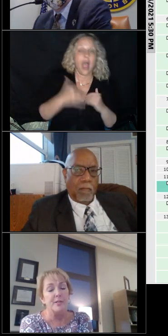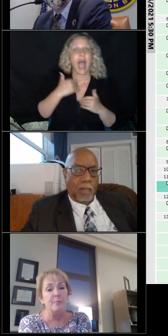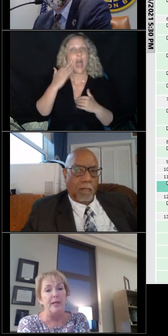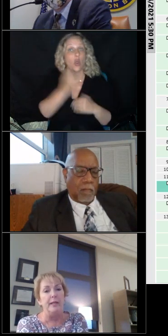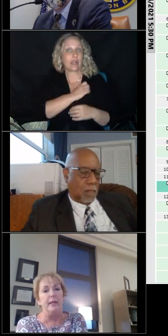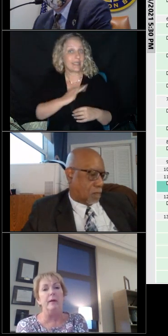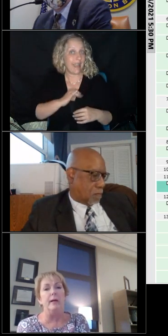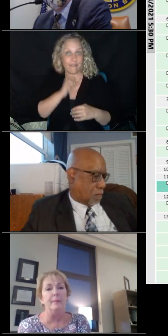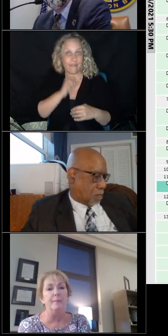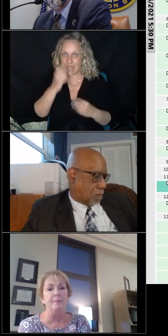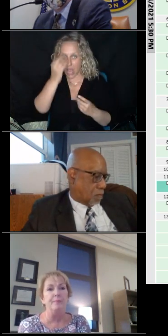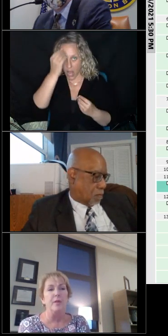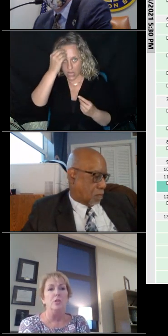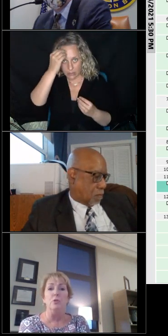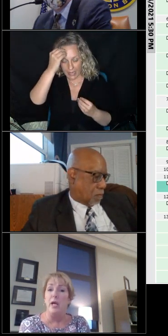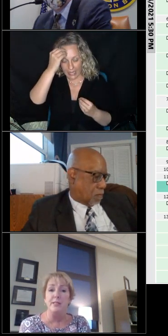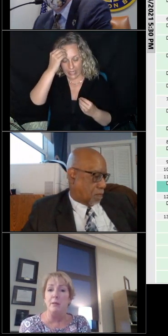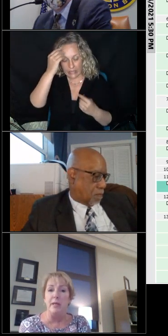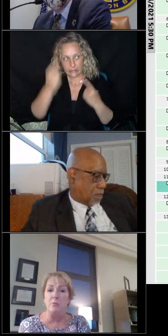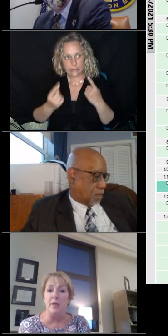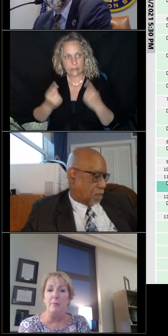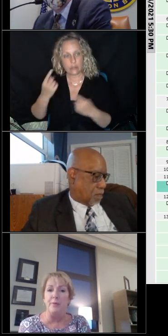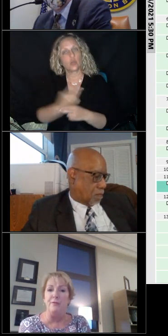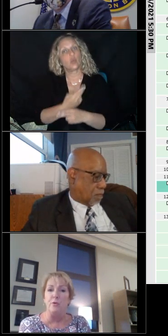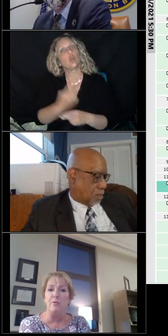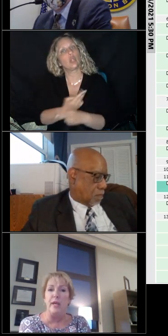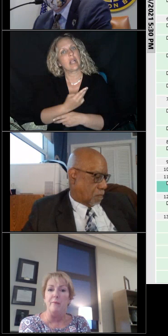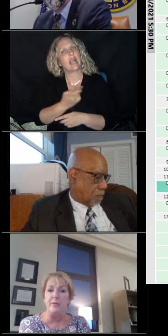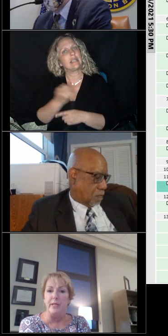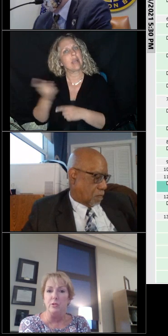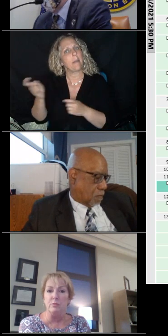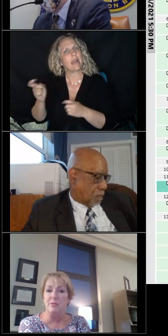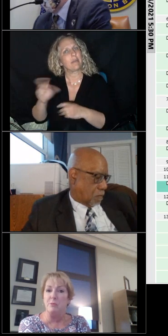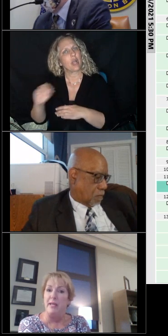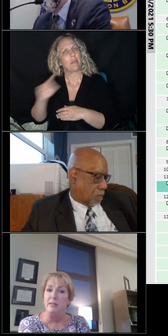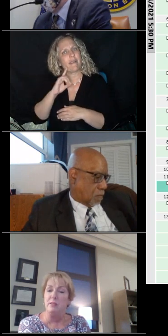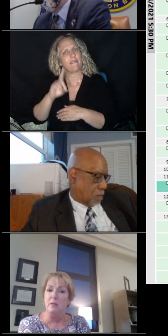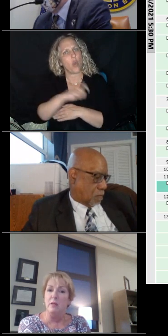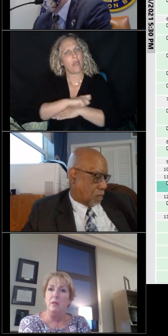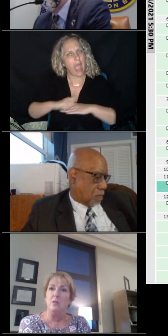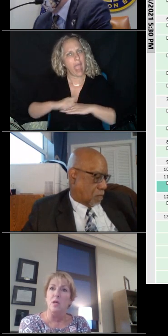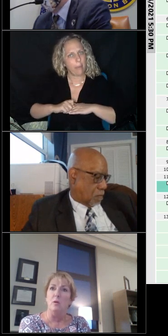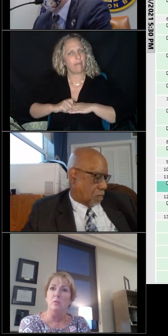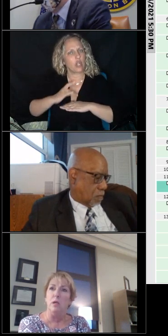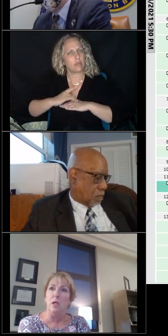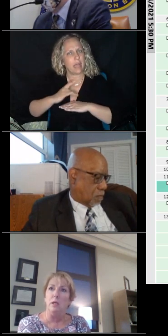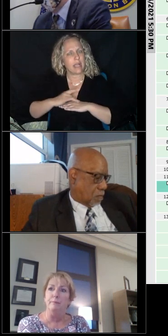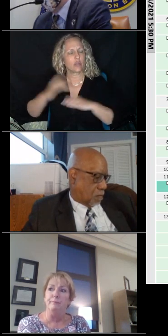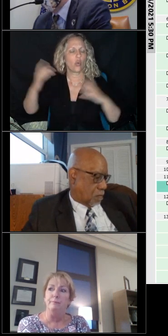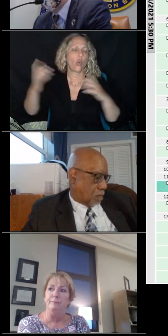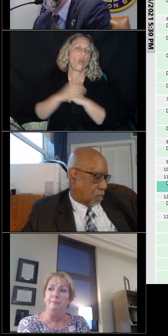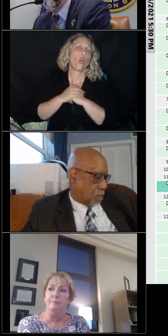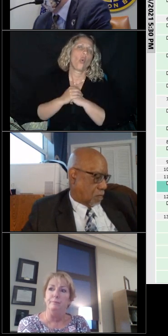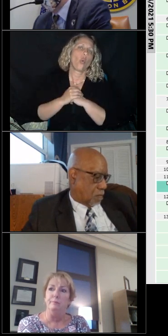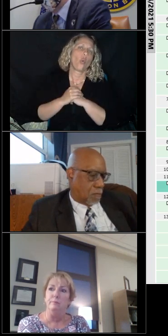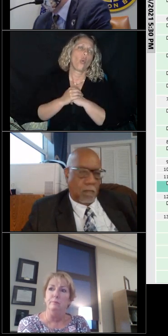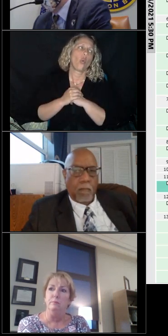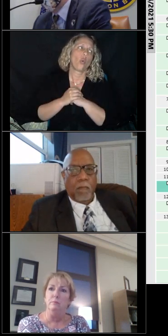is not contemplating utilizing a management company for the amphitheater space. So